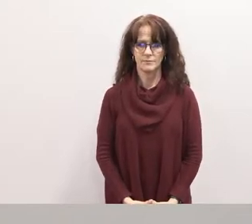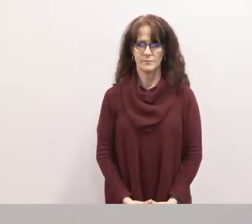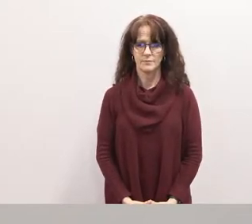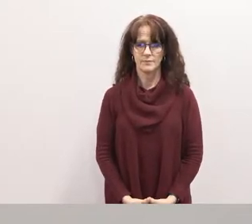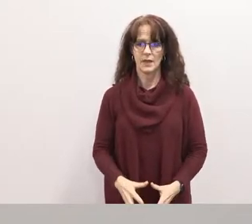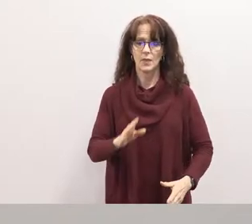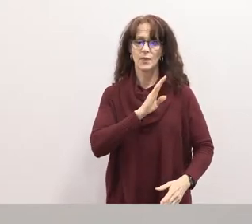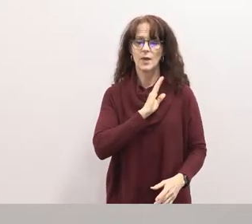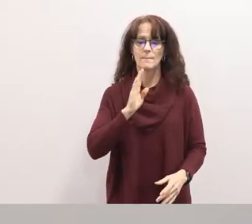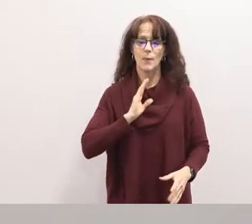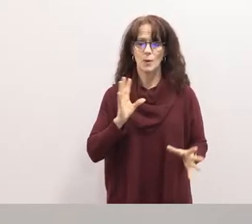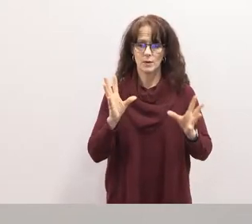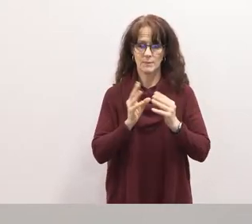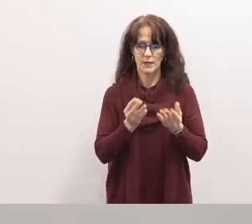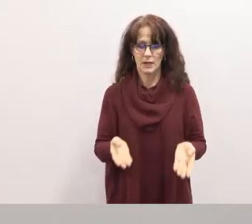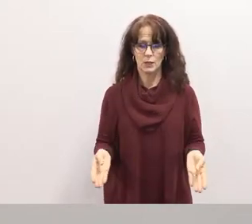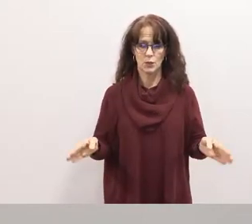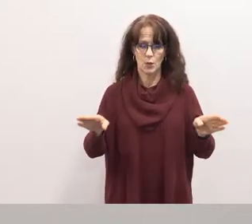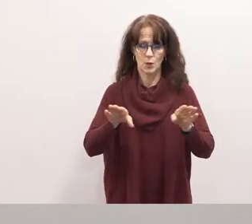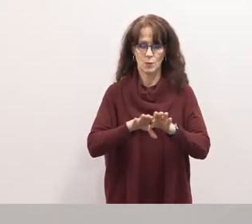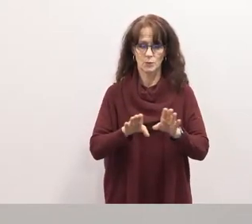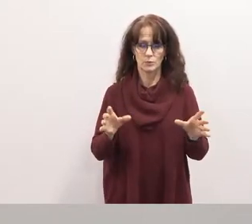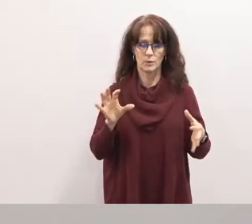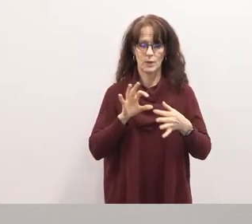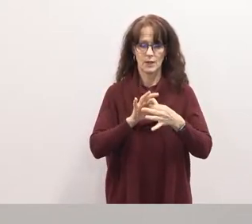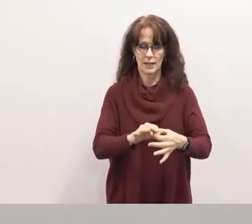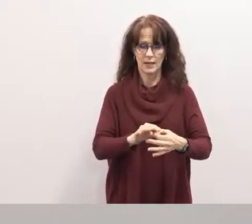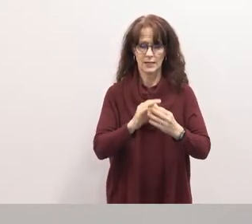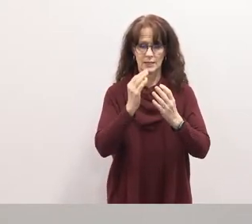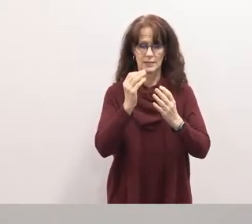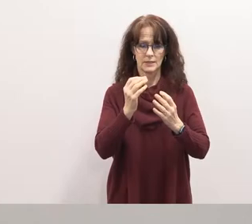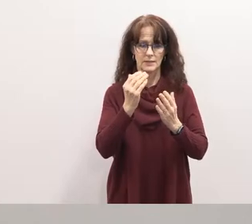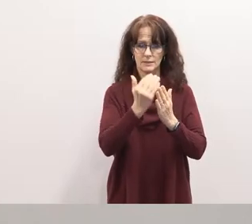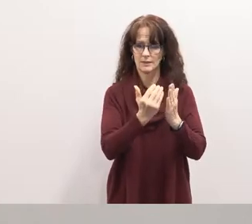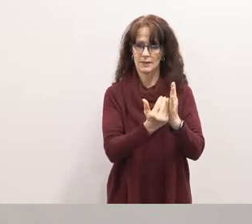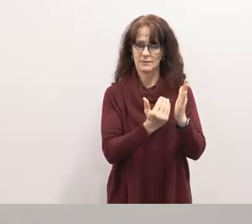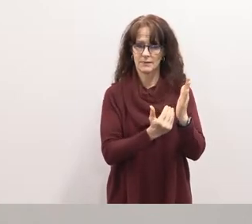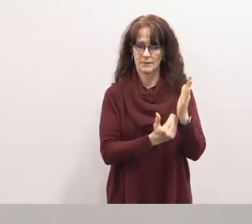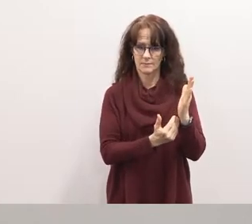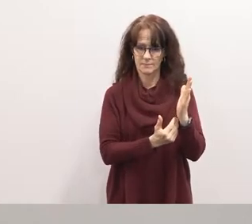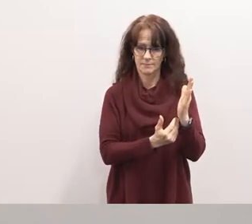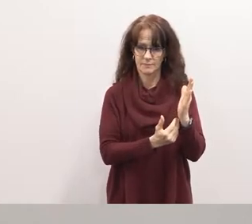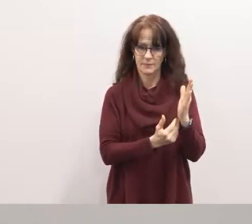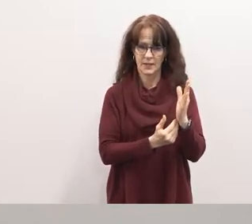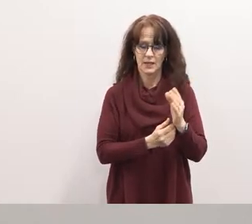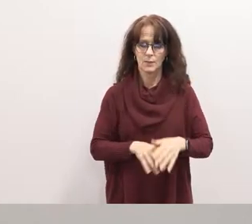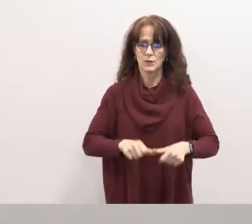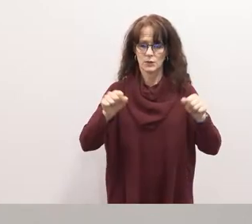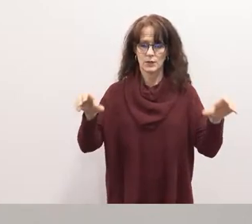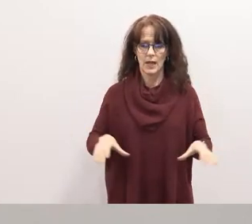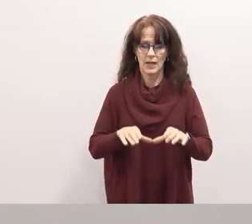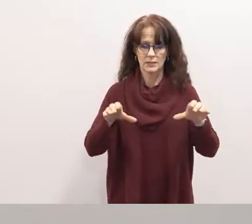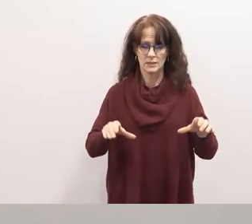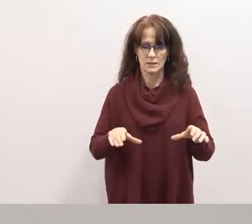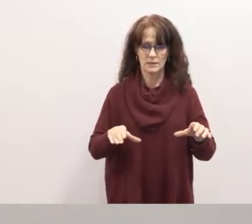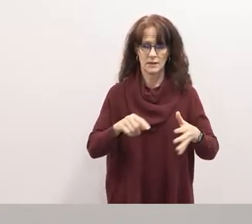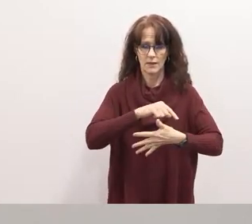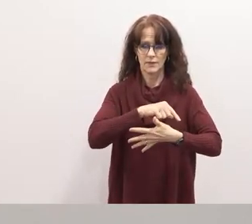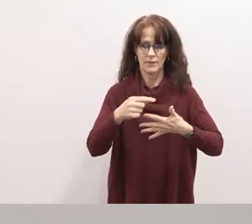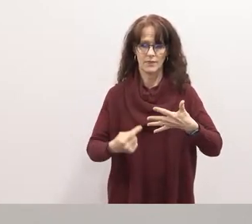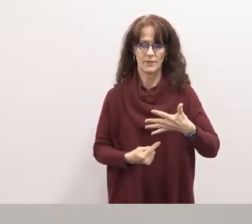The board has been meeting in closed session regarding matters listed on today's agenda. The board took action on the following items.